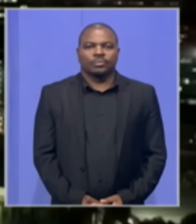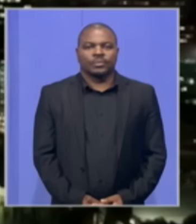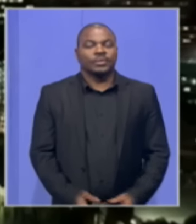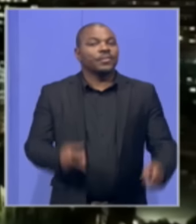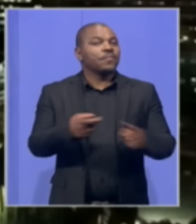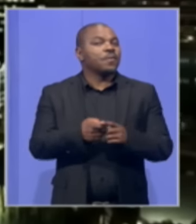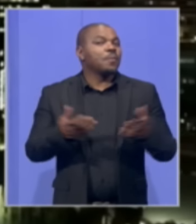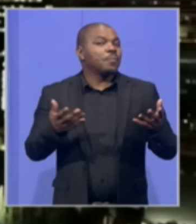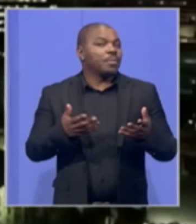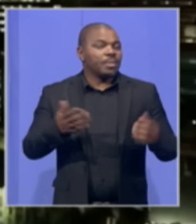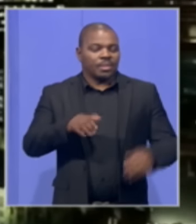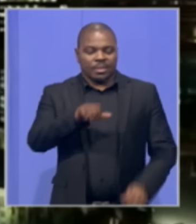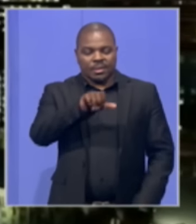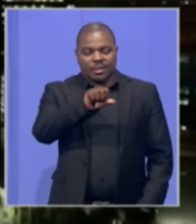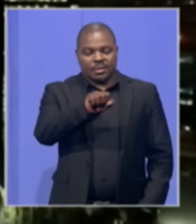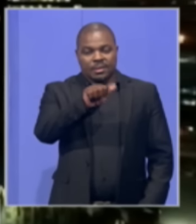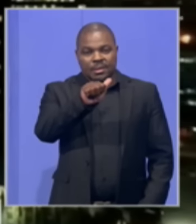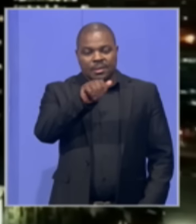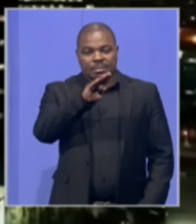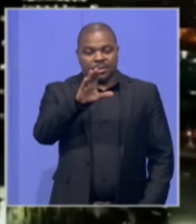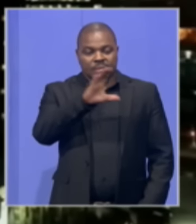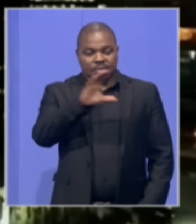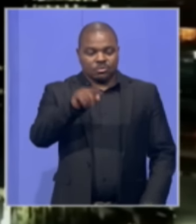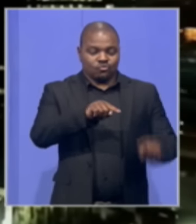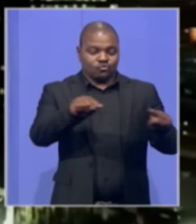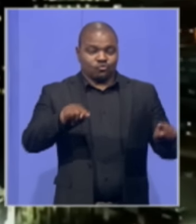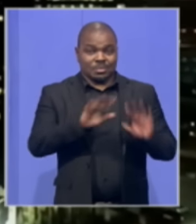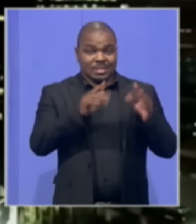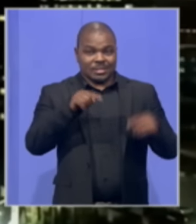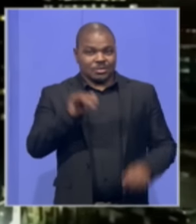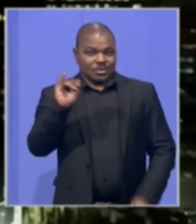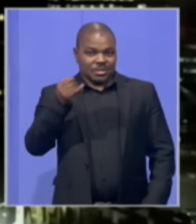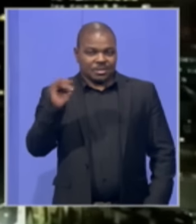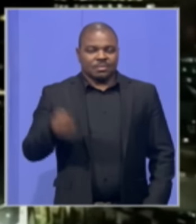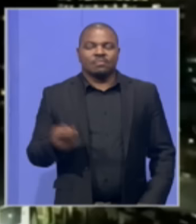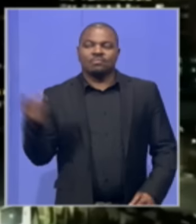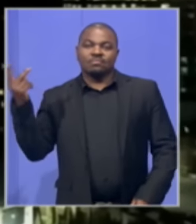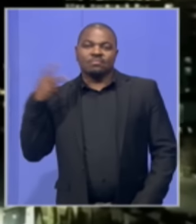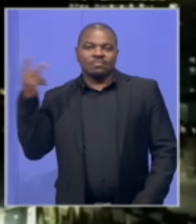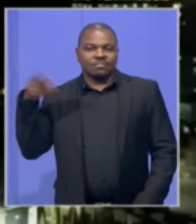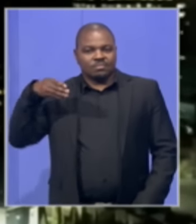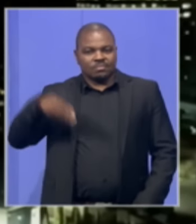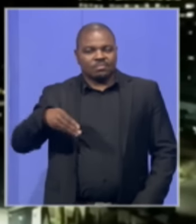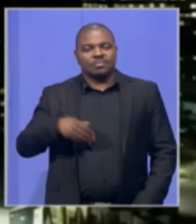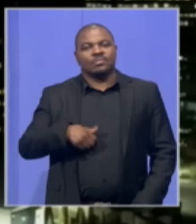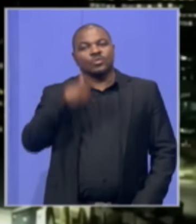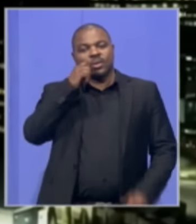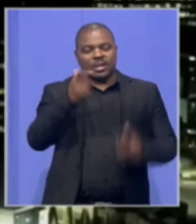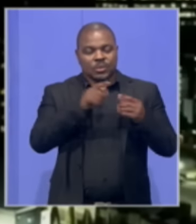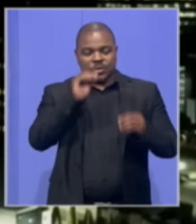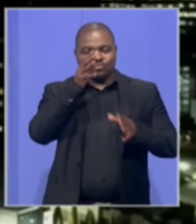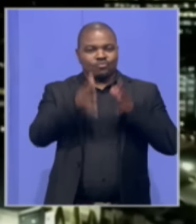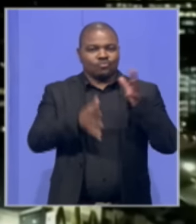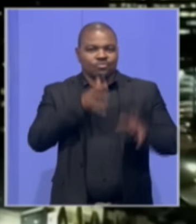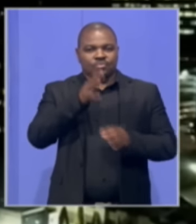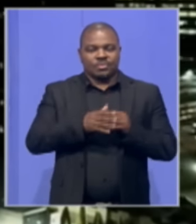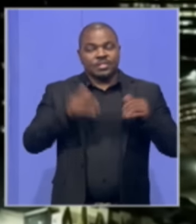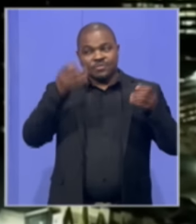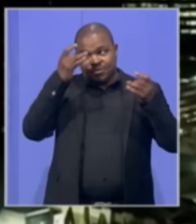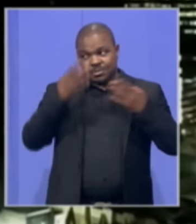ka tlamelalo go tswa SABC Studio 10 Auckland Park Johannesburg re go tlisetsa kgaso ya dikgang tsa Setswana a re kete mmogo